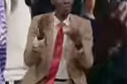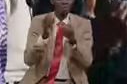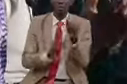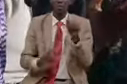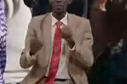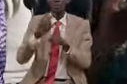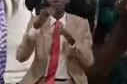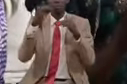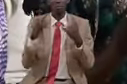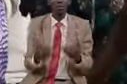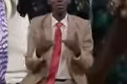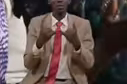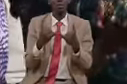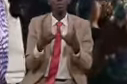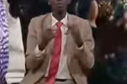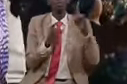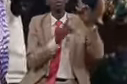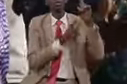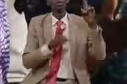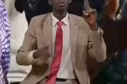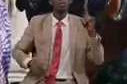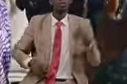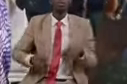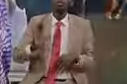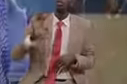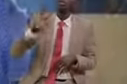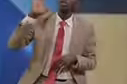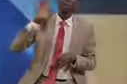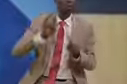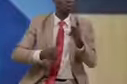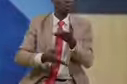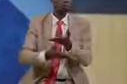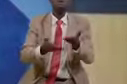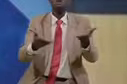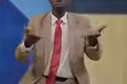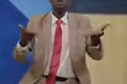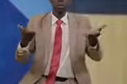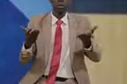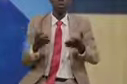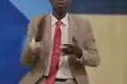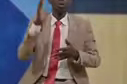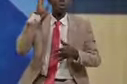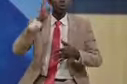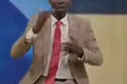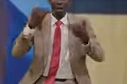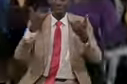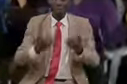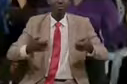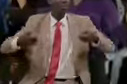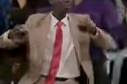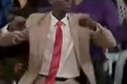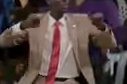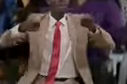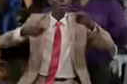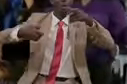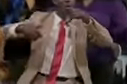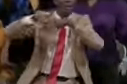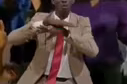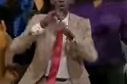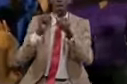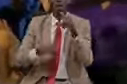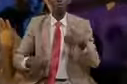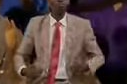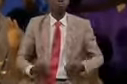deliverances. Lord, your people now will reign over every challenge of their